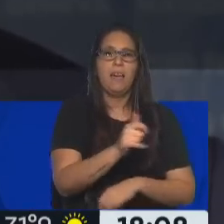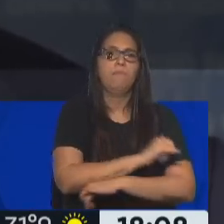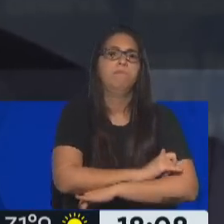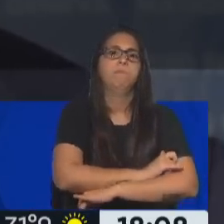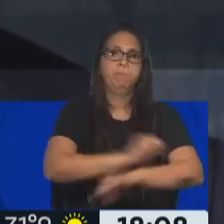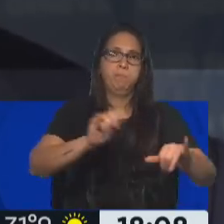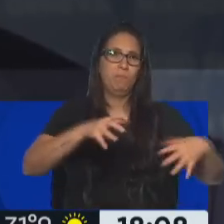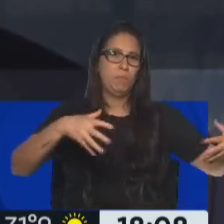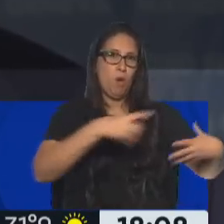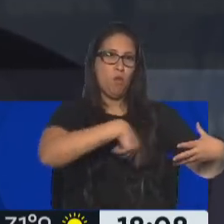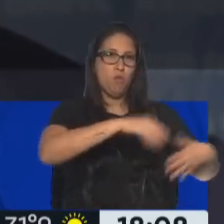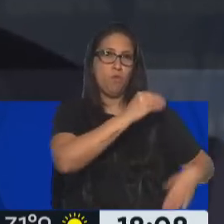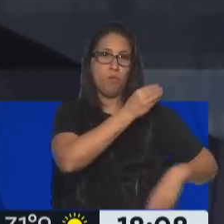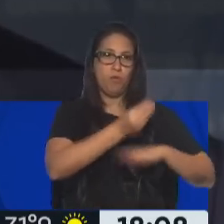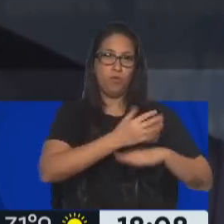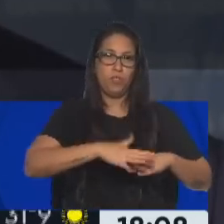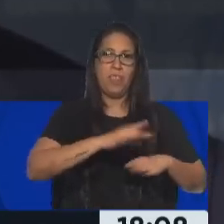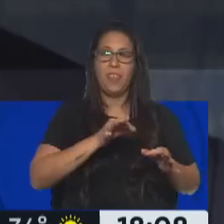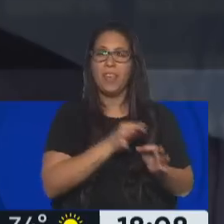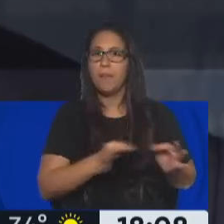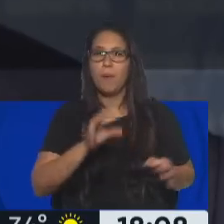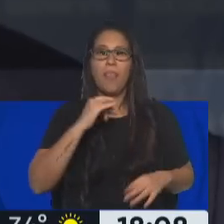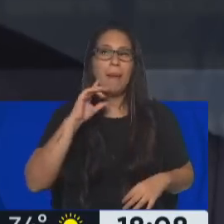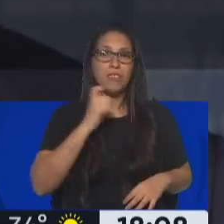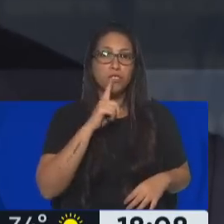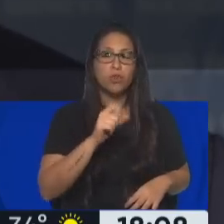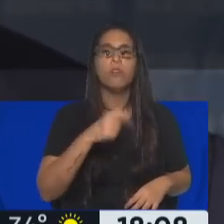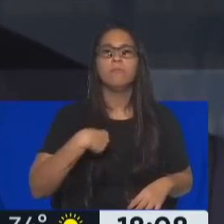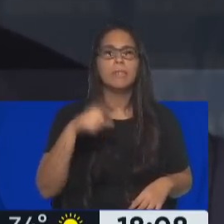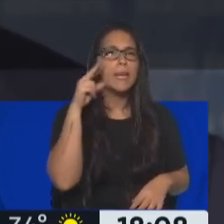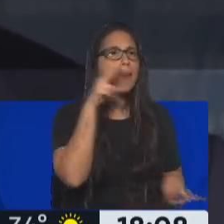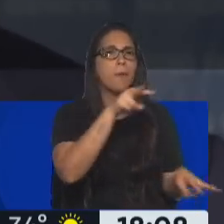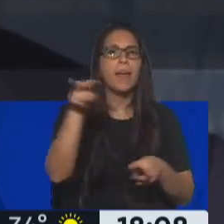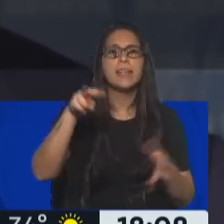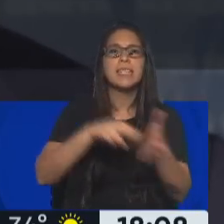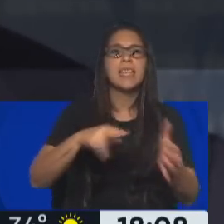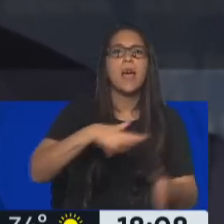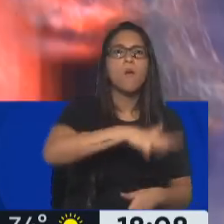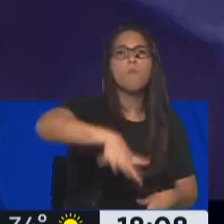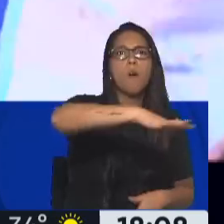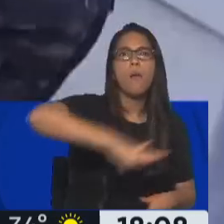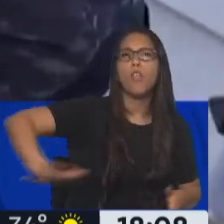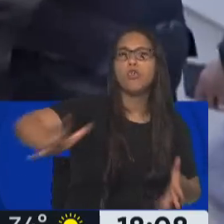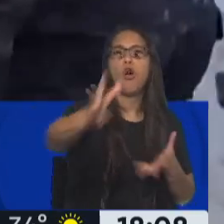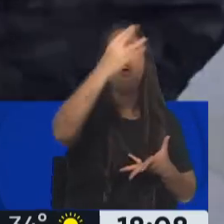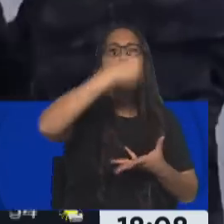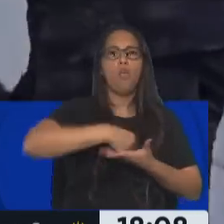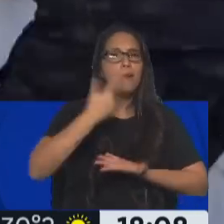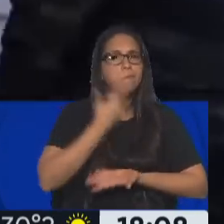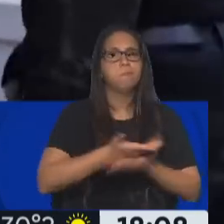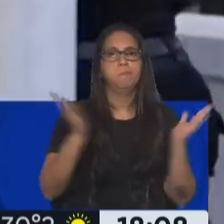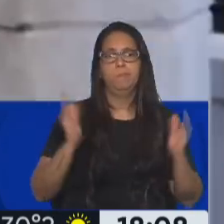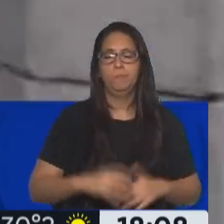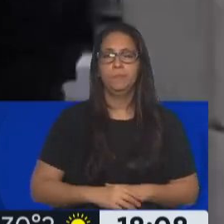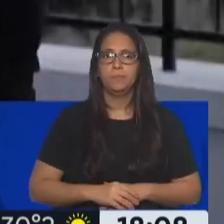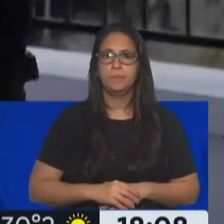such that it is reassuring to all communities in Syria and also to the international community. Por